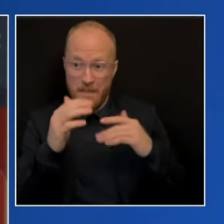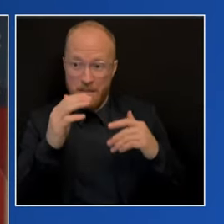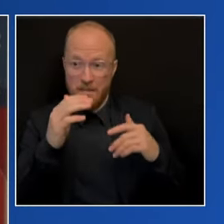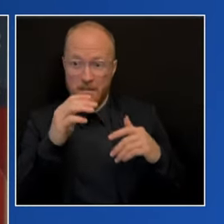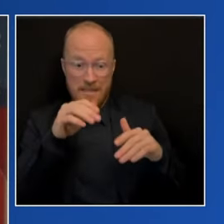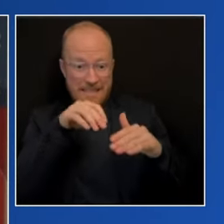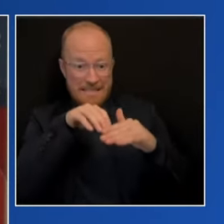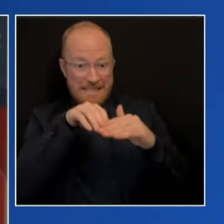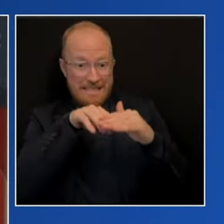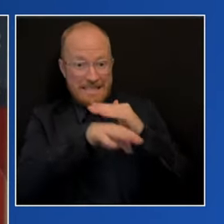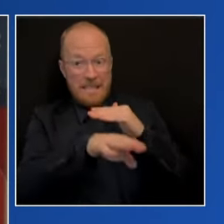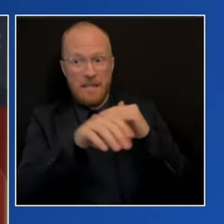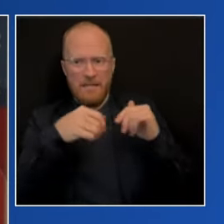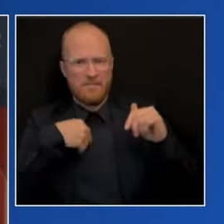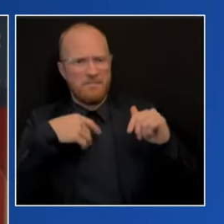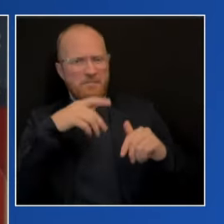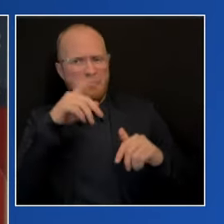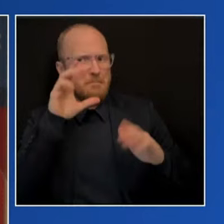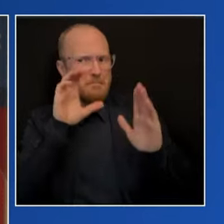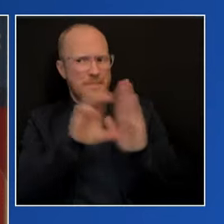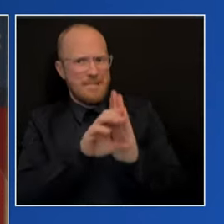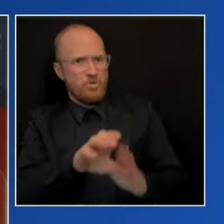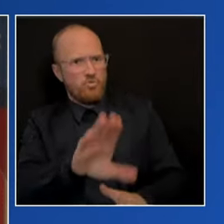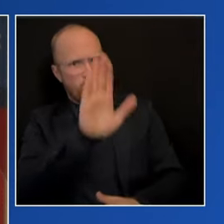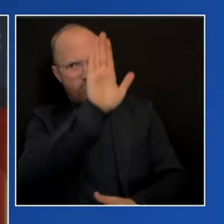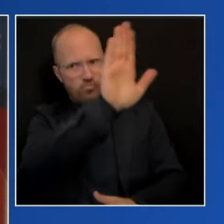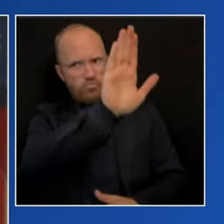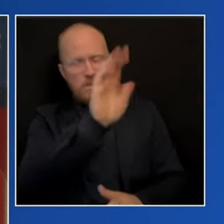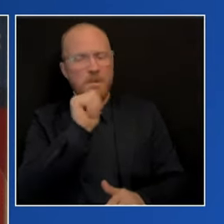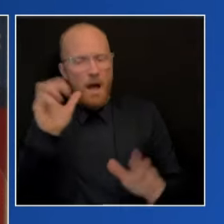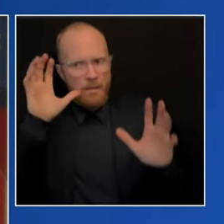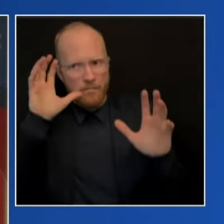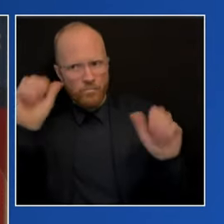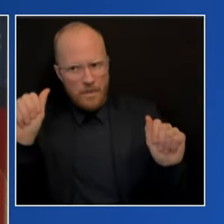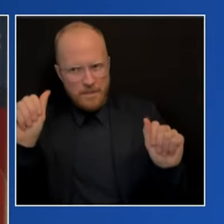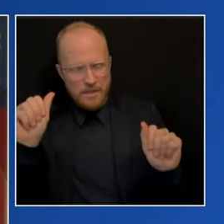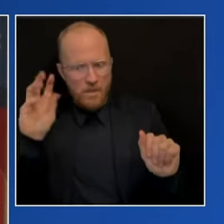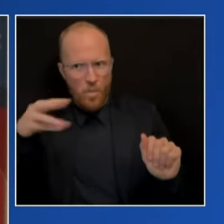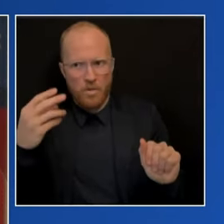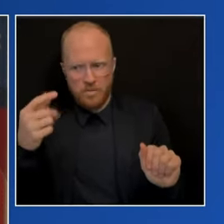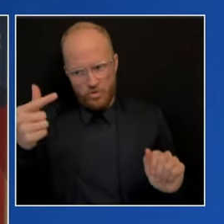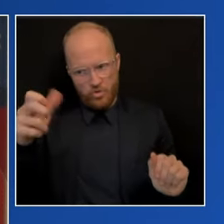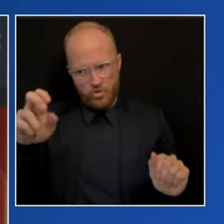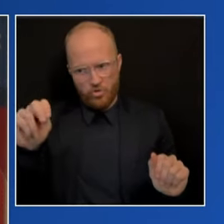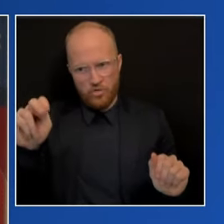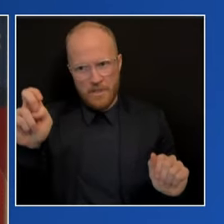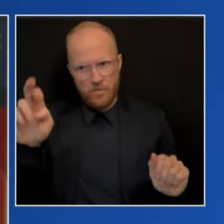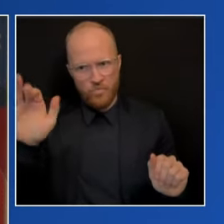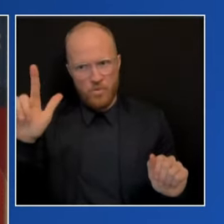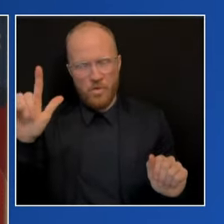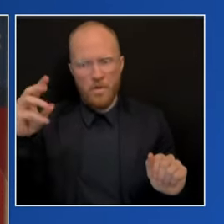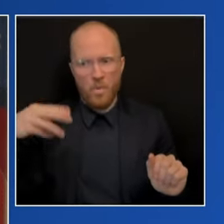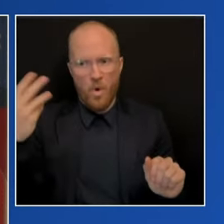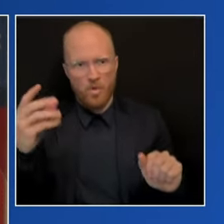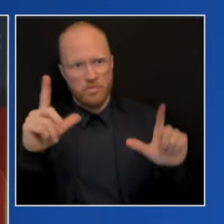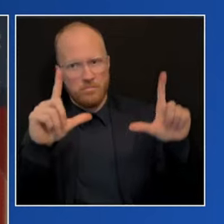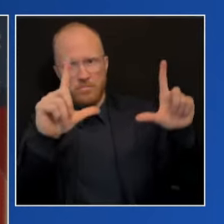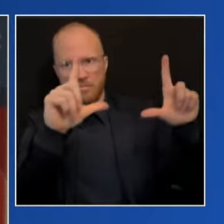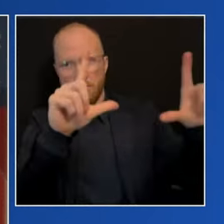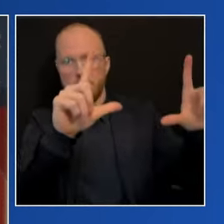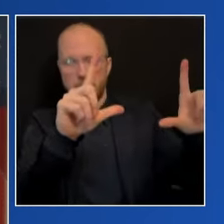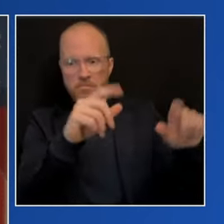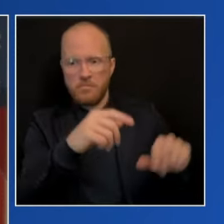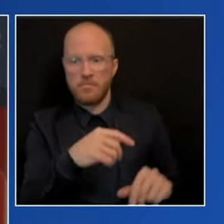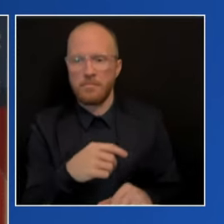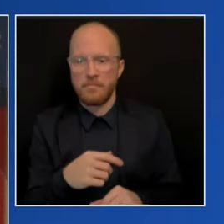George Washington, not President Washington. And he is resigning his commission as commander-in-chief